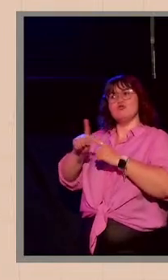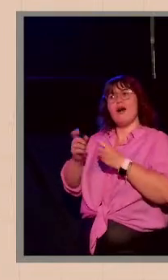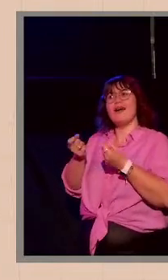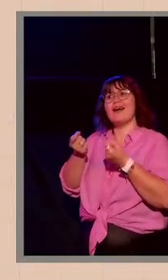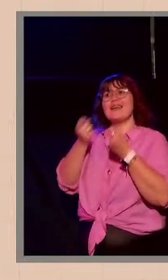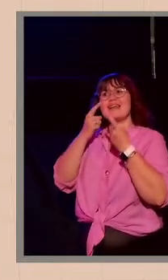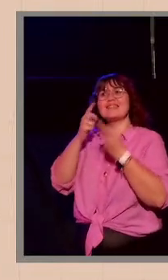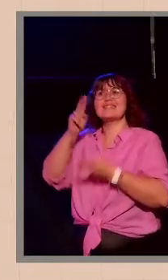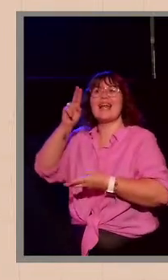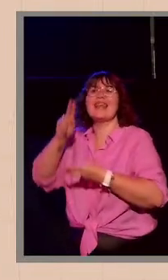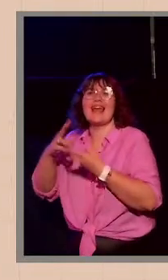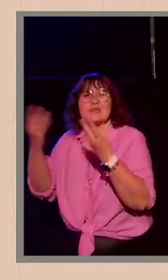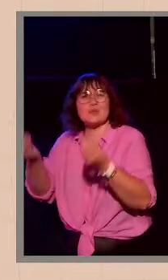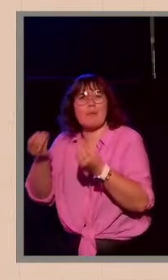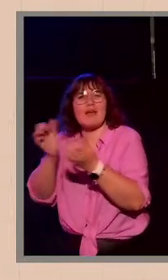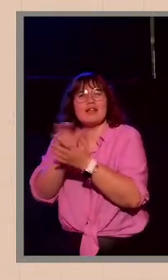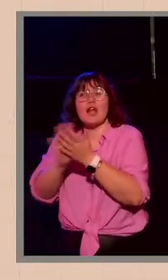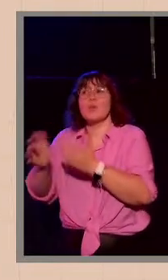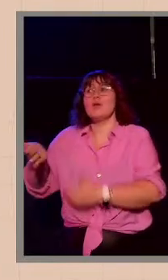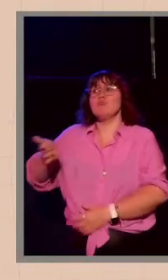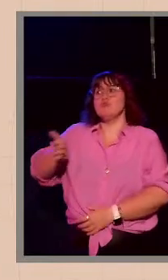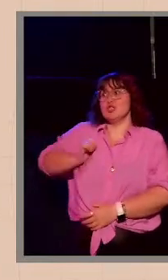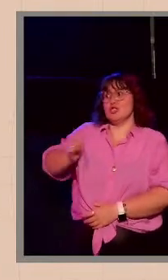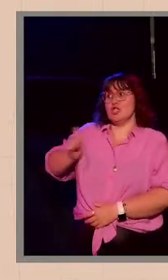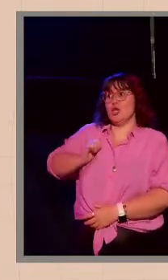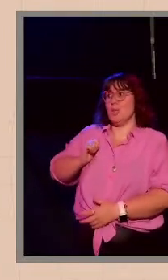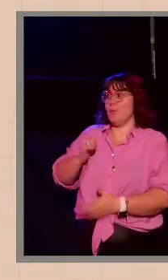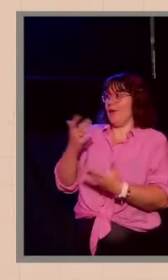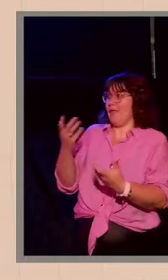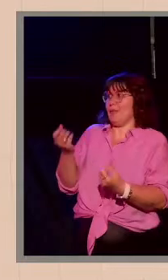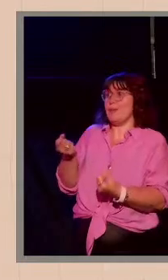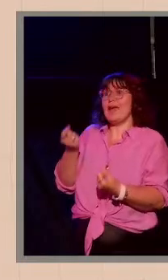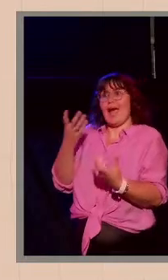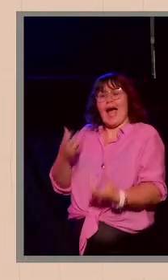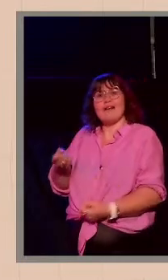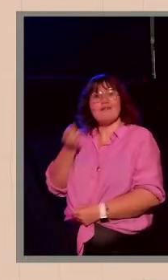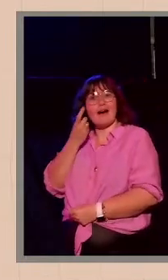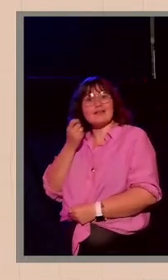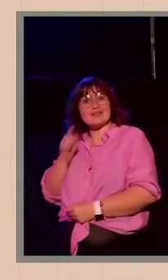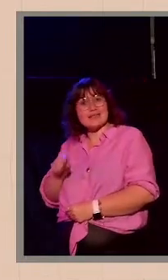understand less or something. We presume that there is understanding